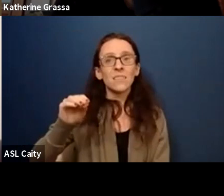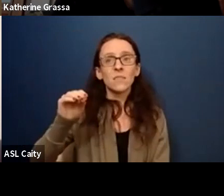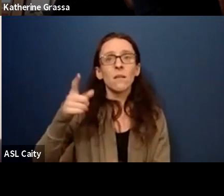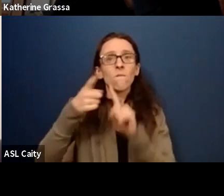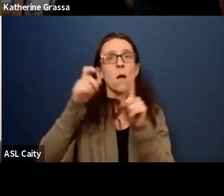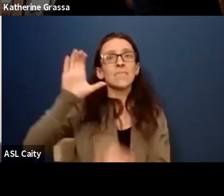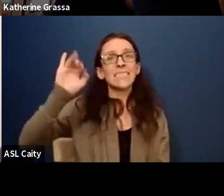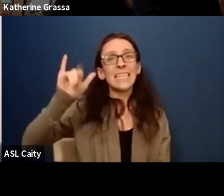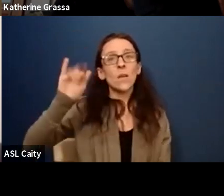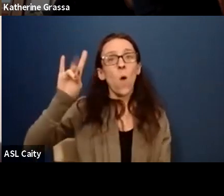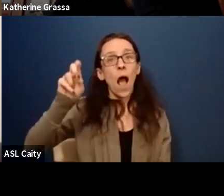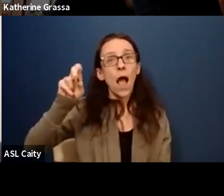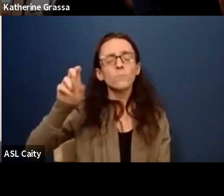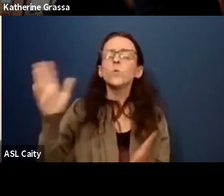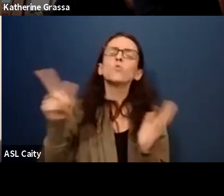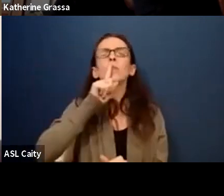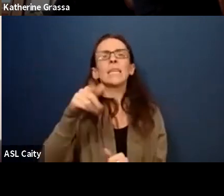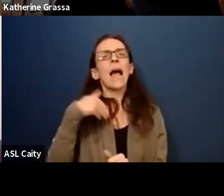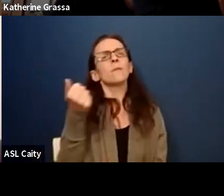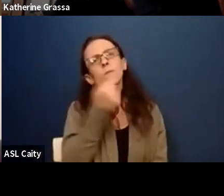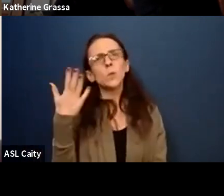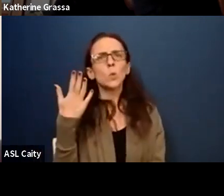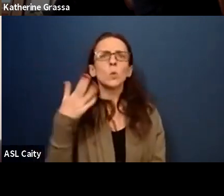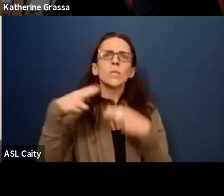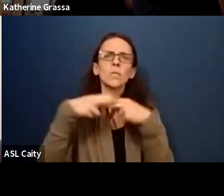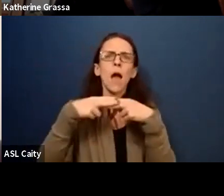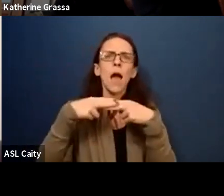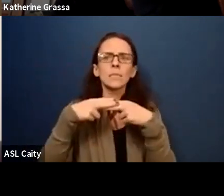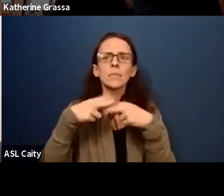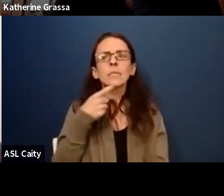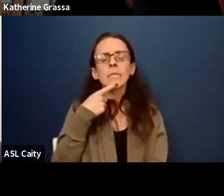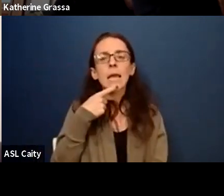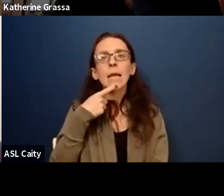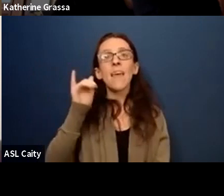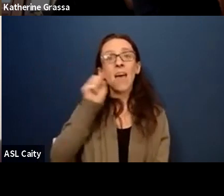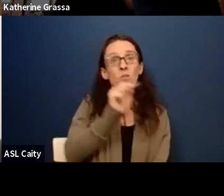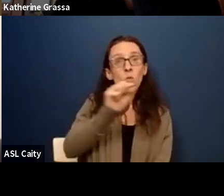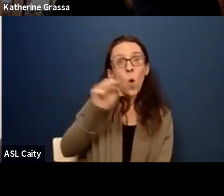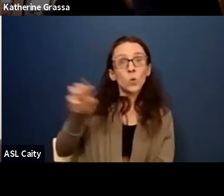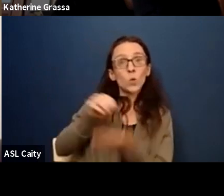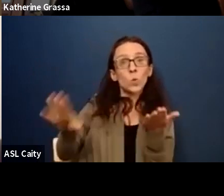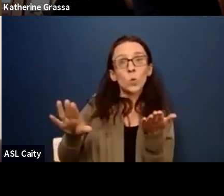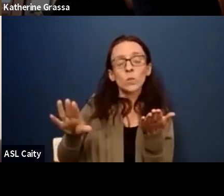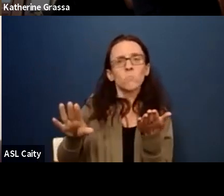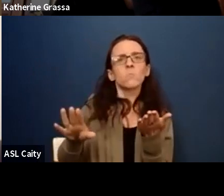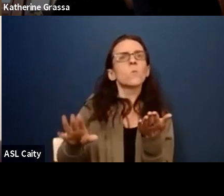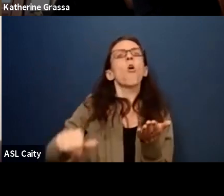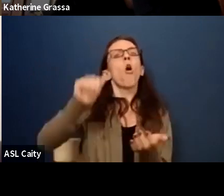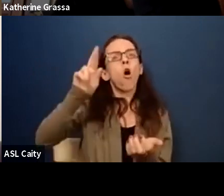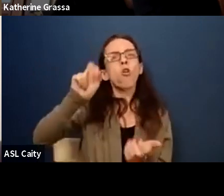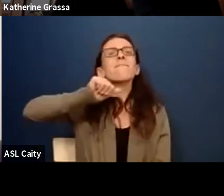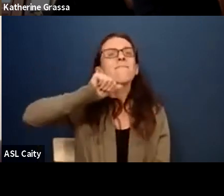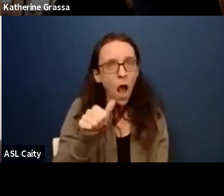there's a couple of slides that show that those students are not representative